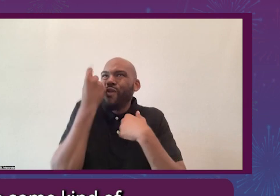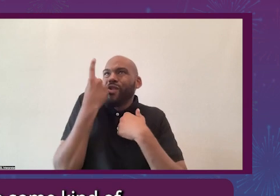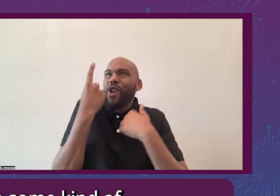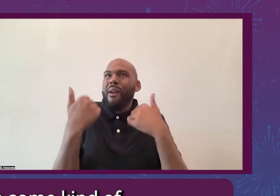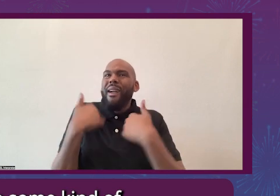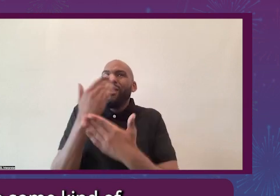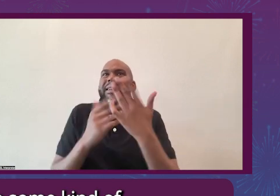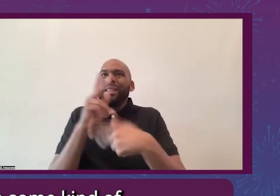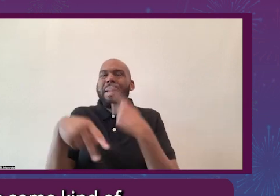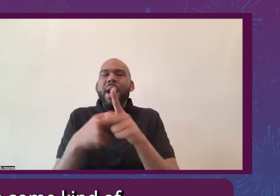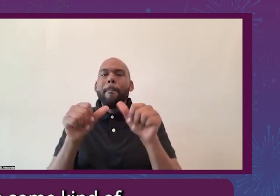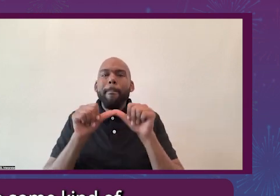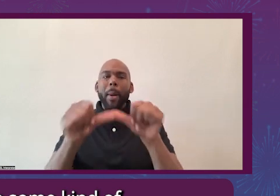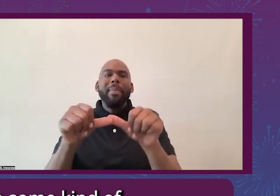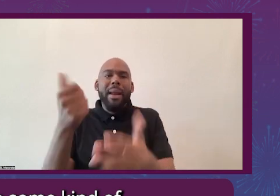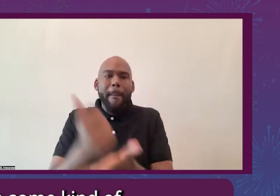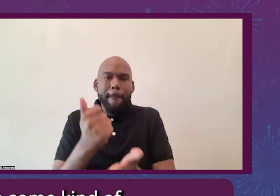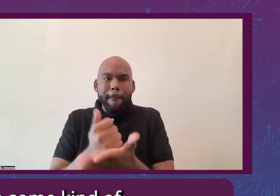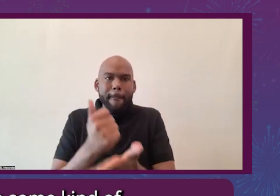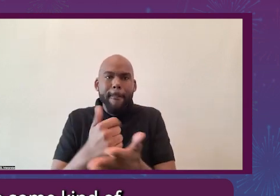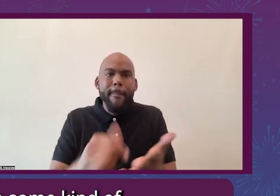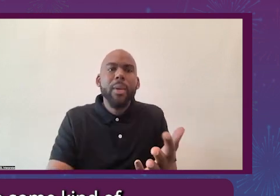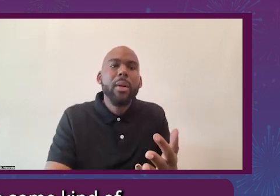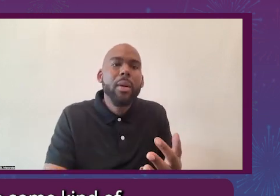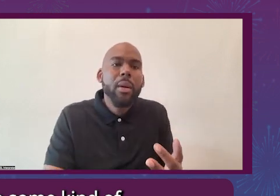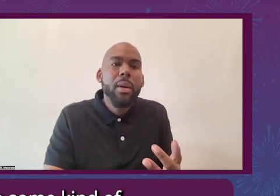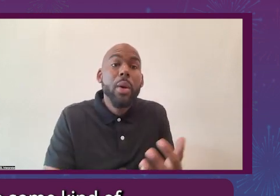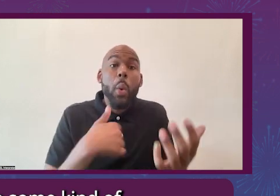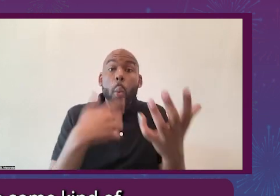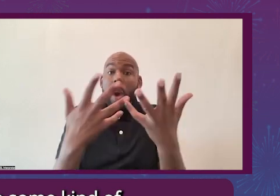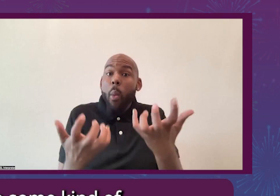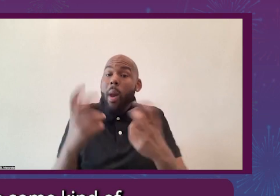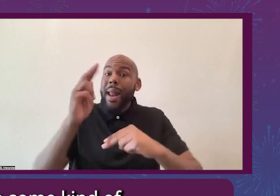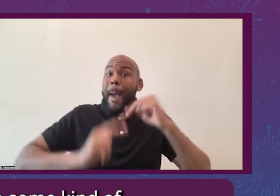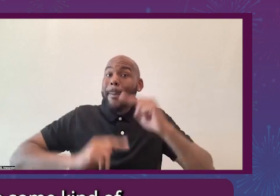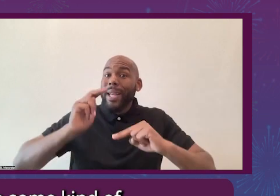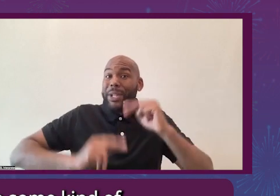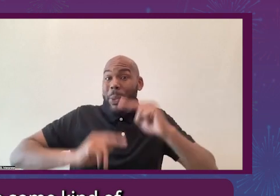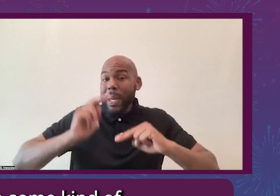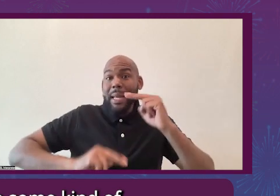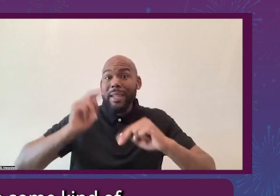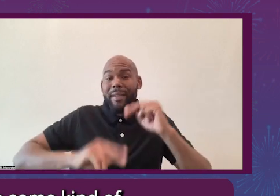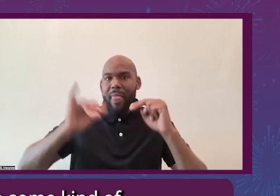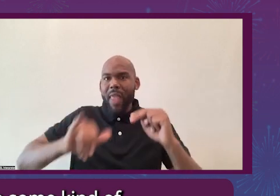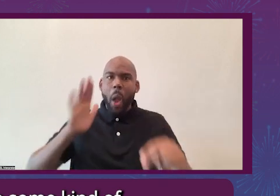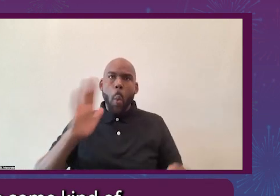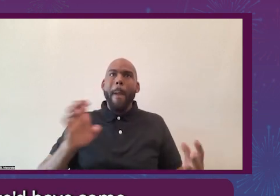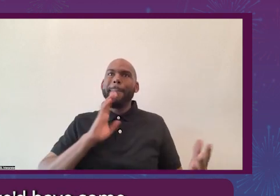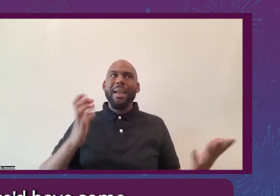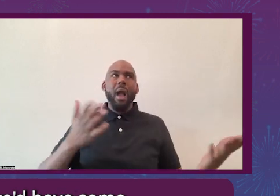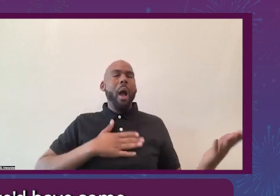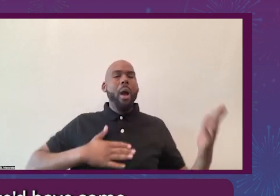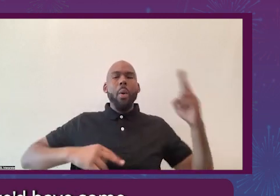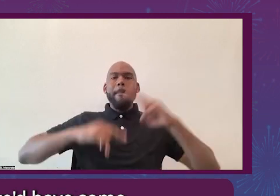the wherewithal to have some kind of permanent home. And we wanted a building